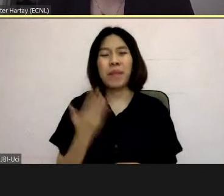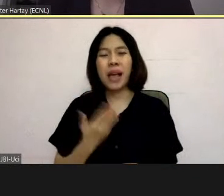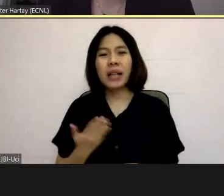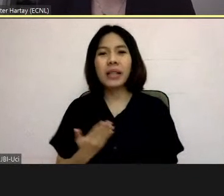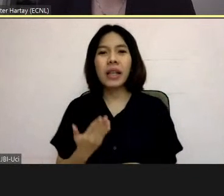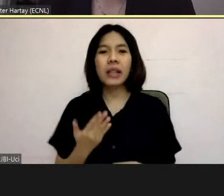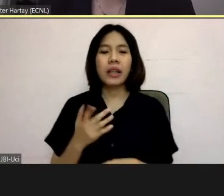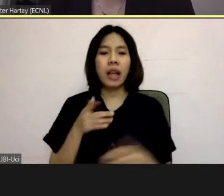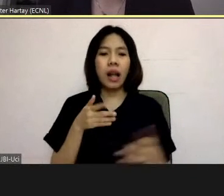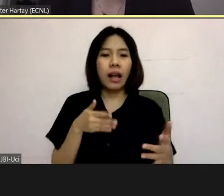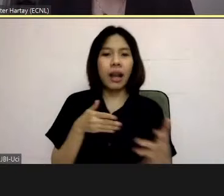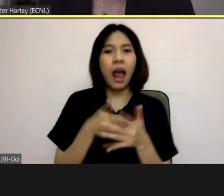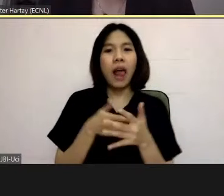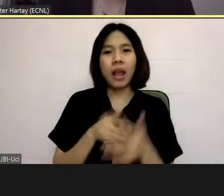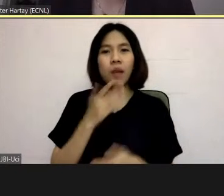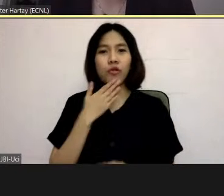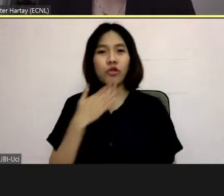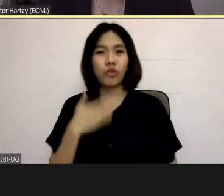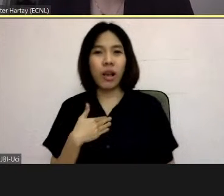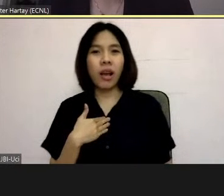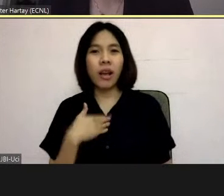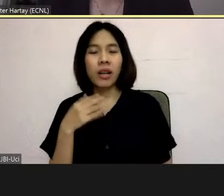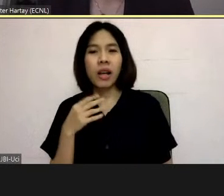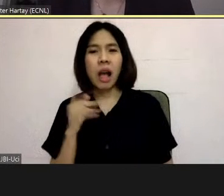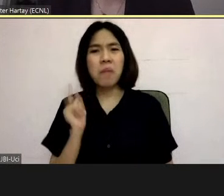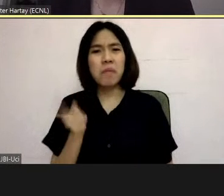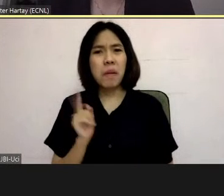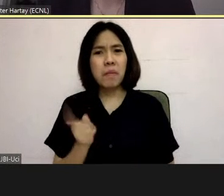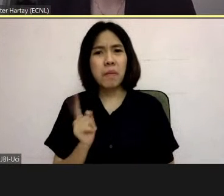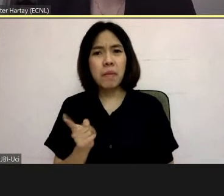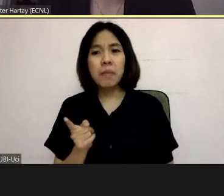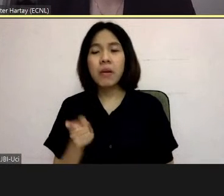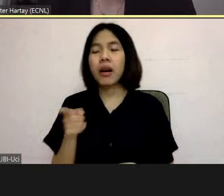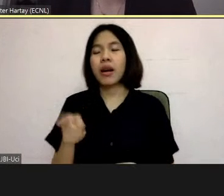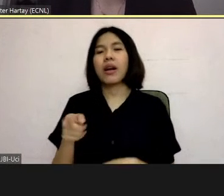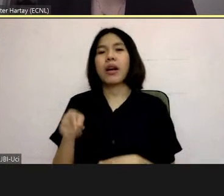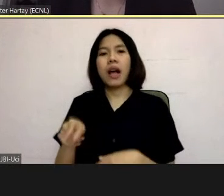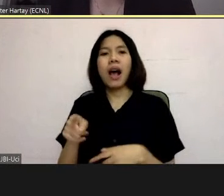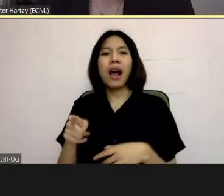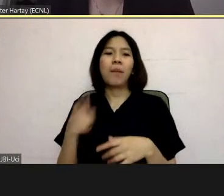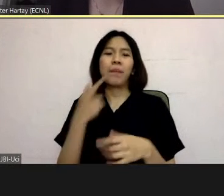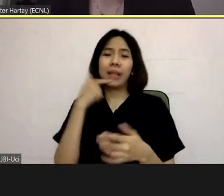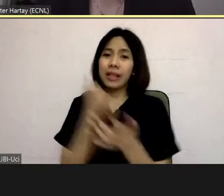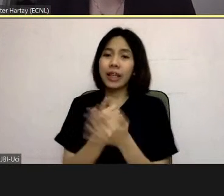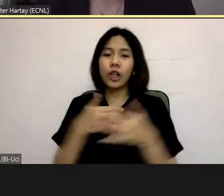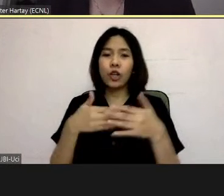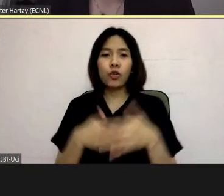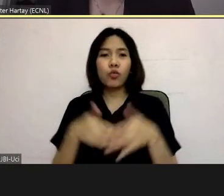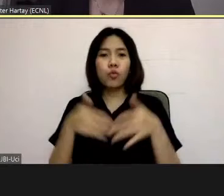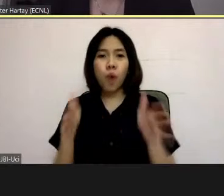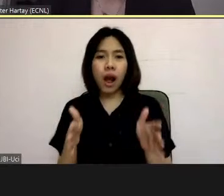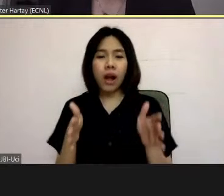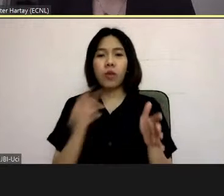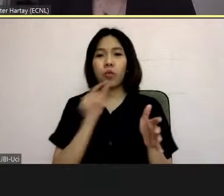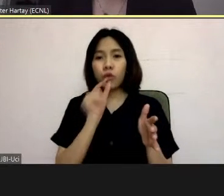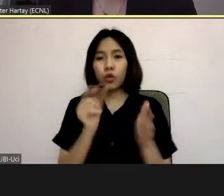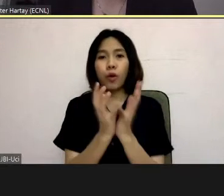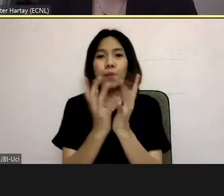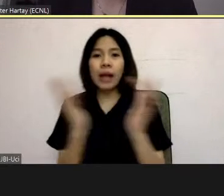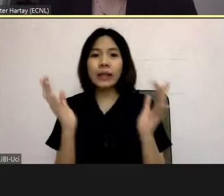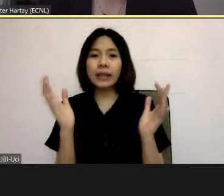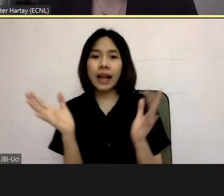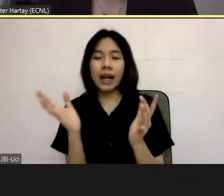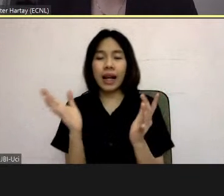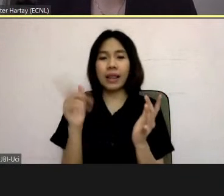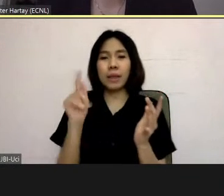is why civic space needs to be central to C20, and it is so important to have this discussion today. Let's make civic